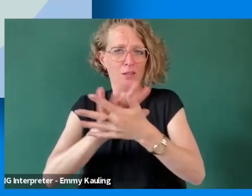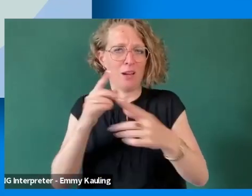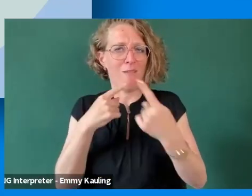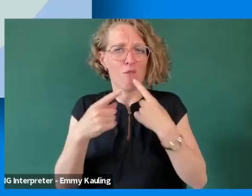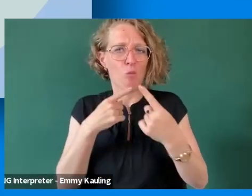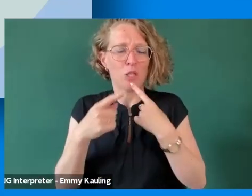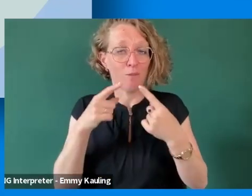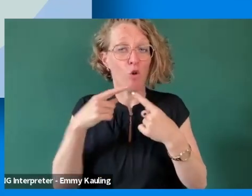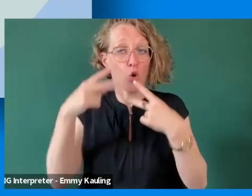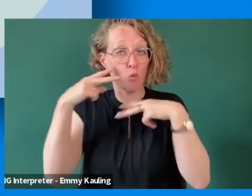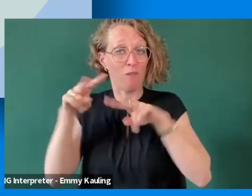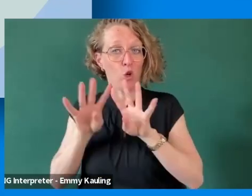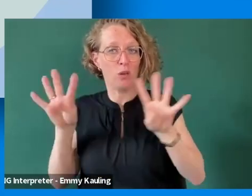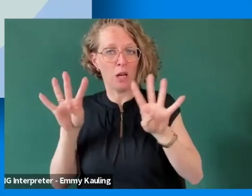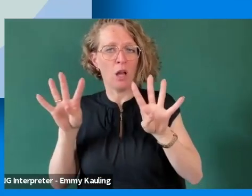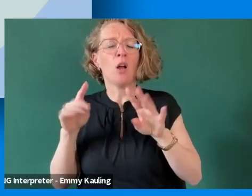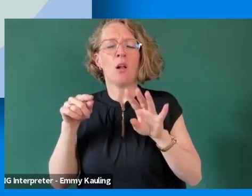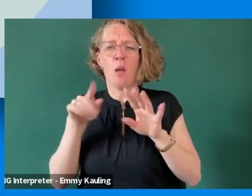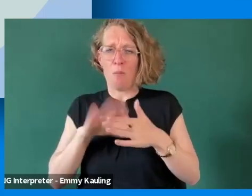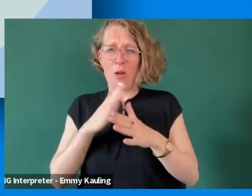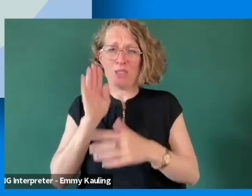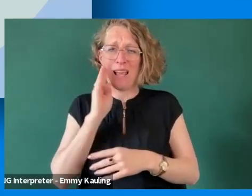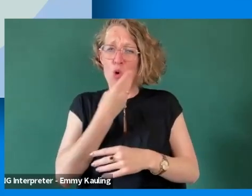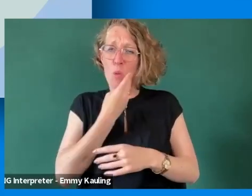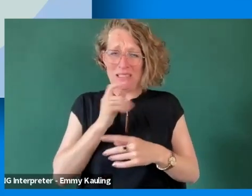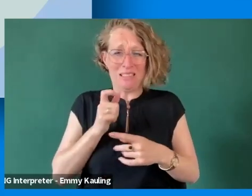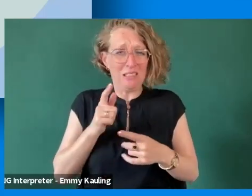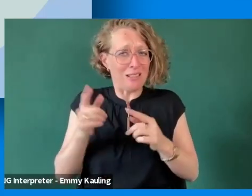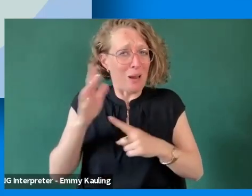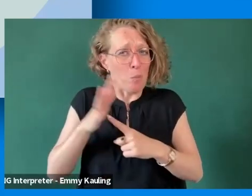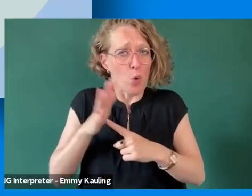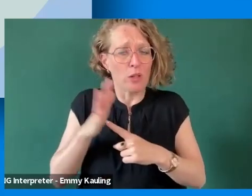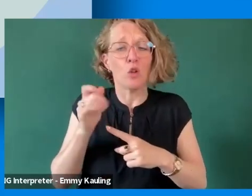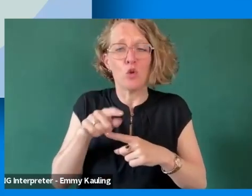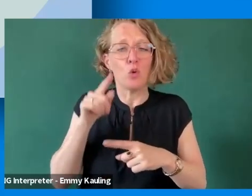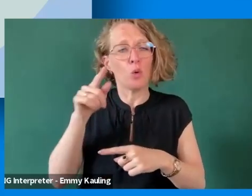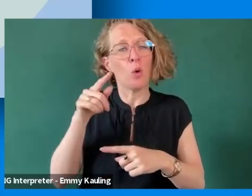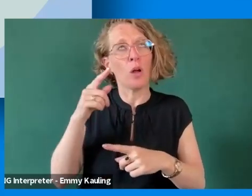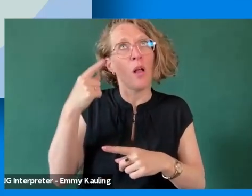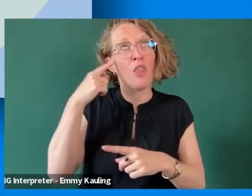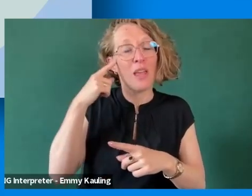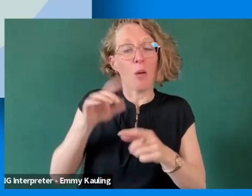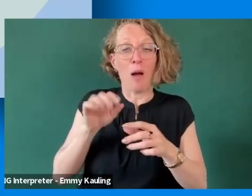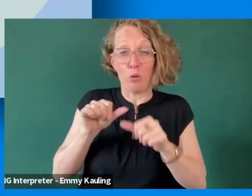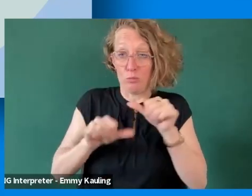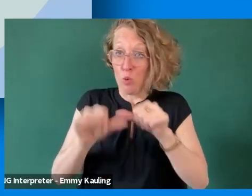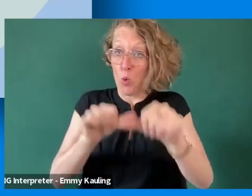review panel to sensitize them to the pattern of award decisions that they're going to make. That is, in fact, the